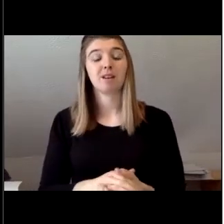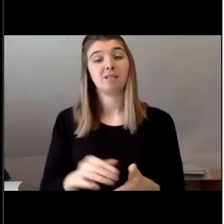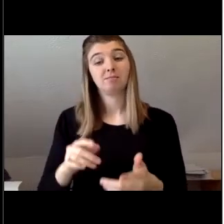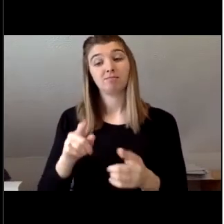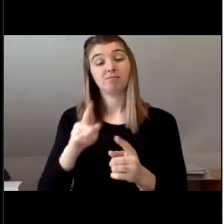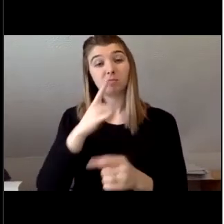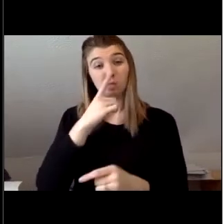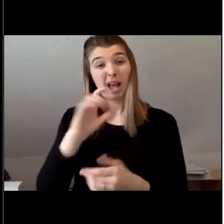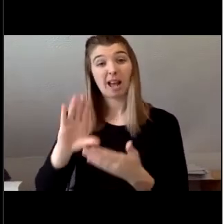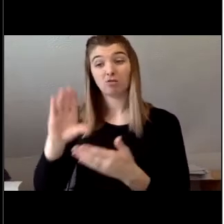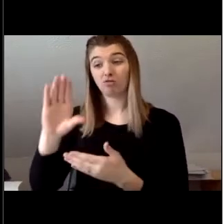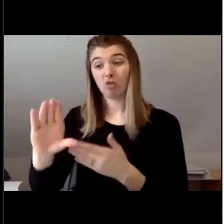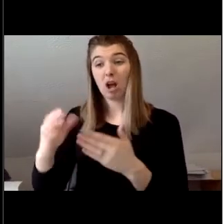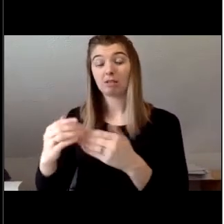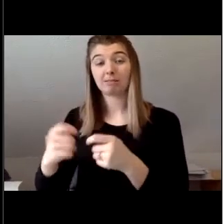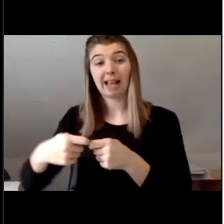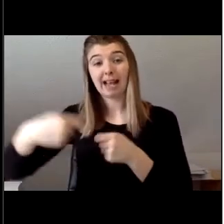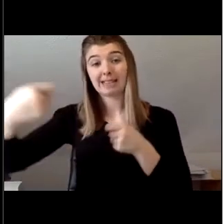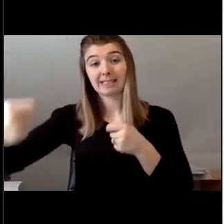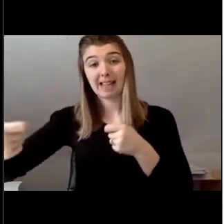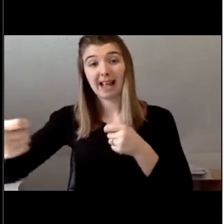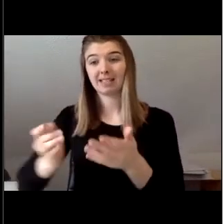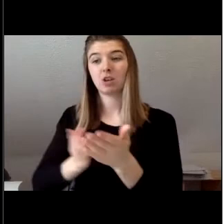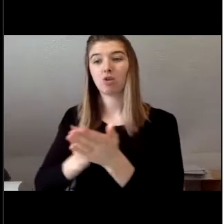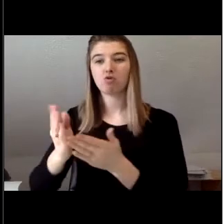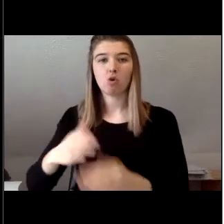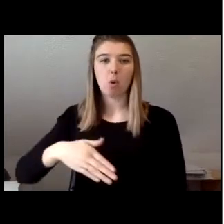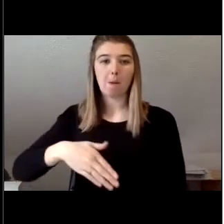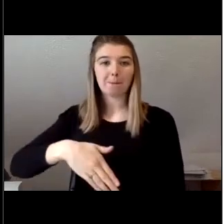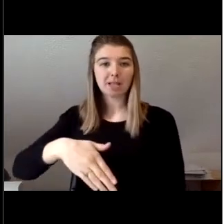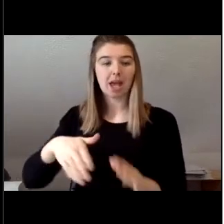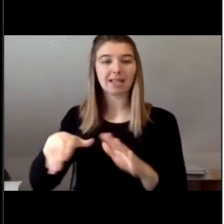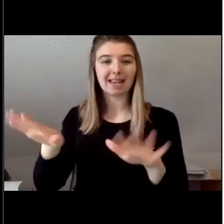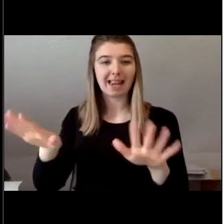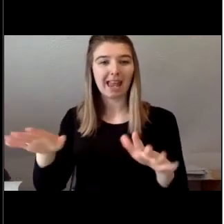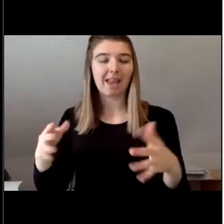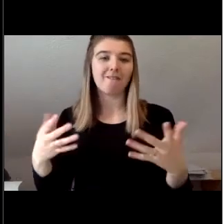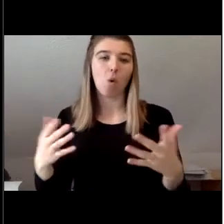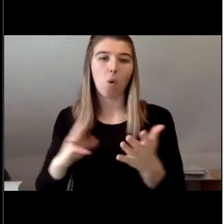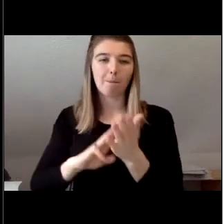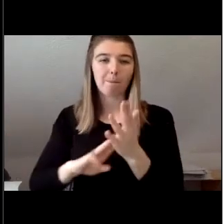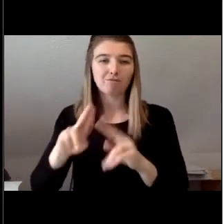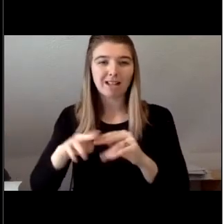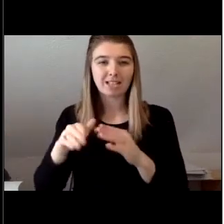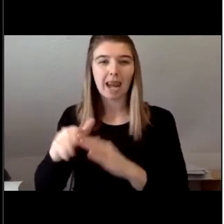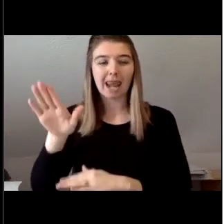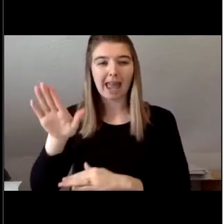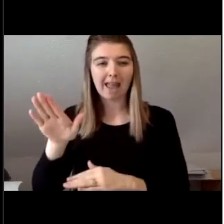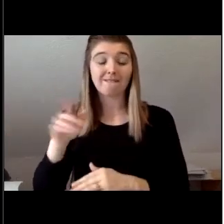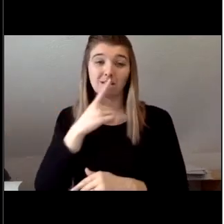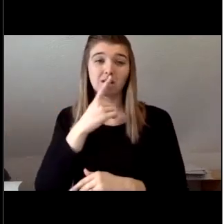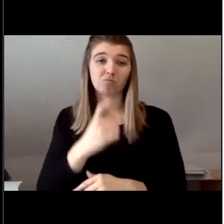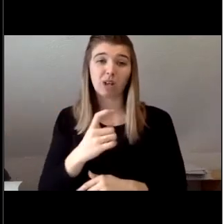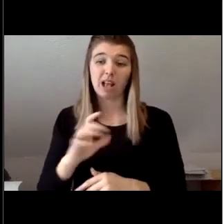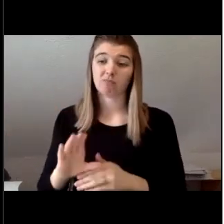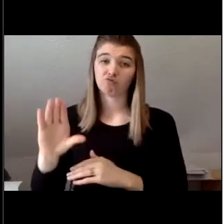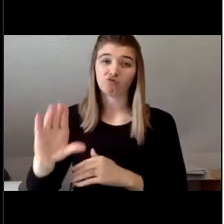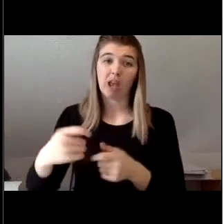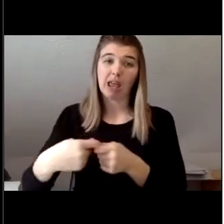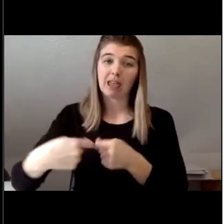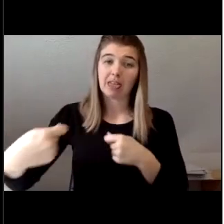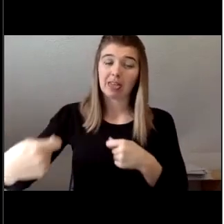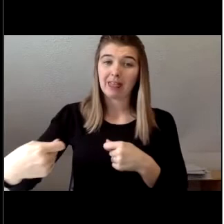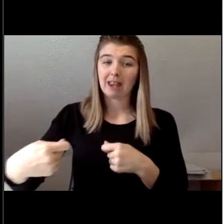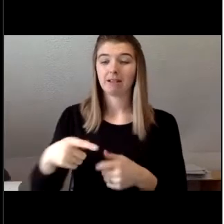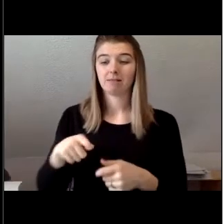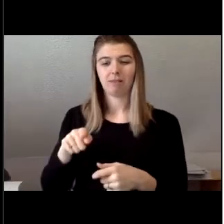parental, or medical leave. And these policies not only provide support, but really send a message about the way these activities